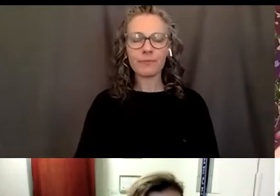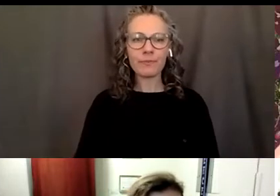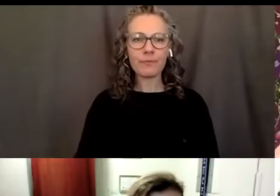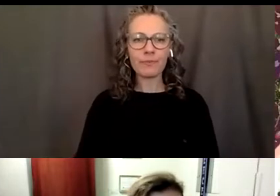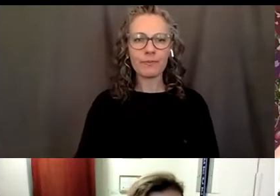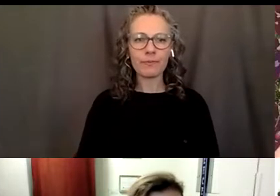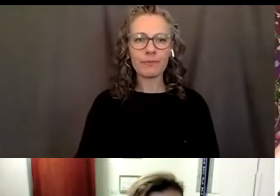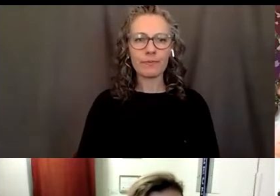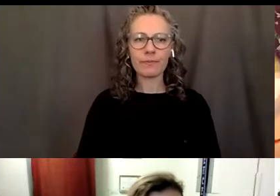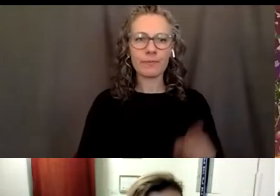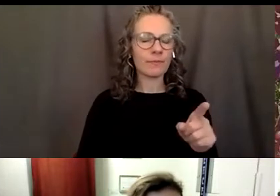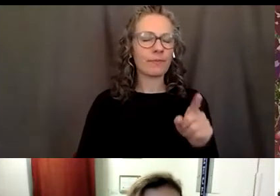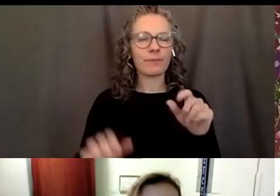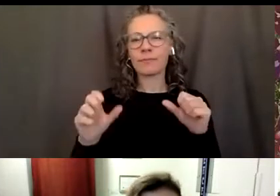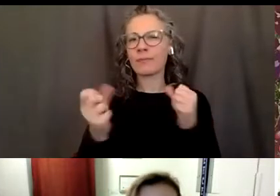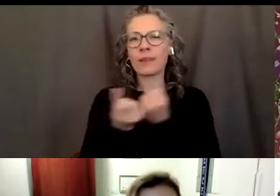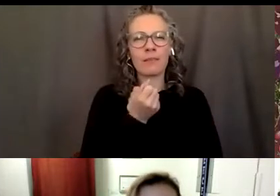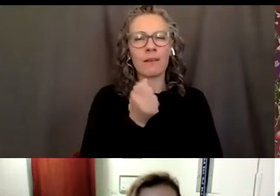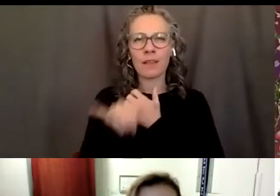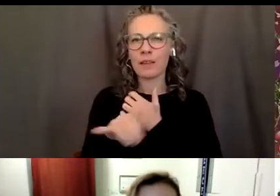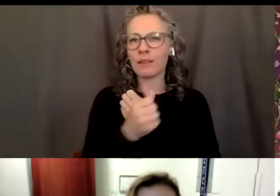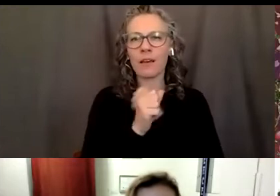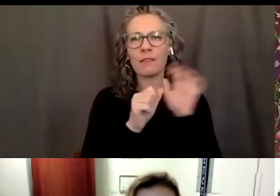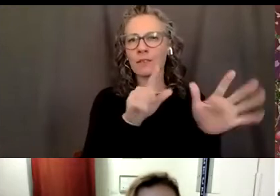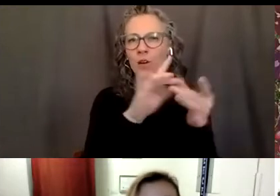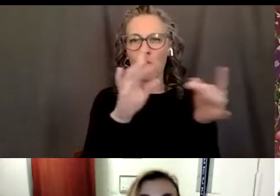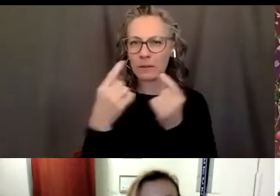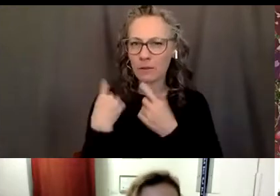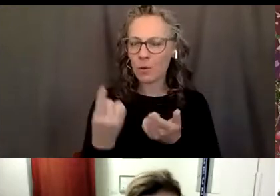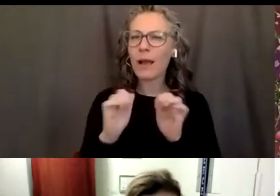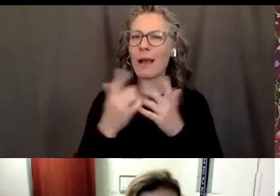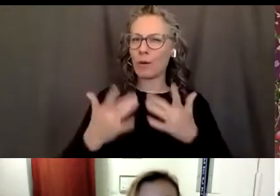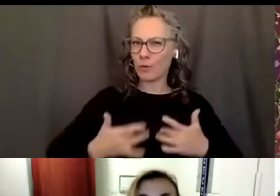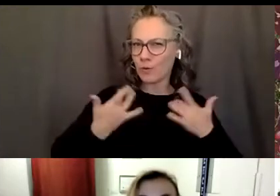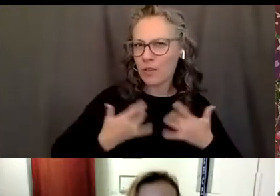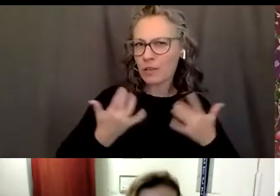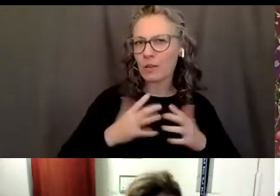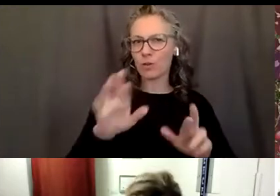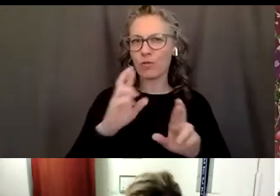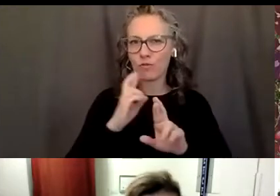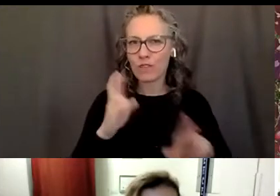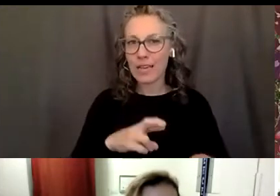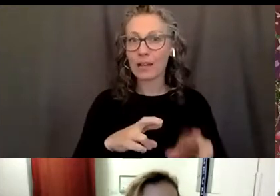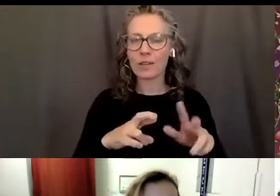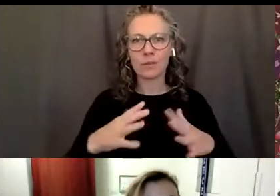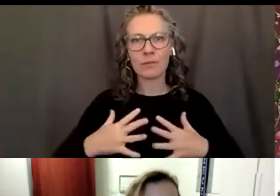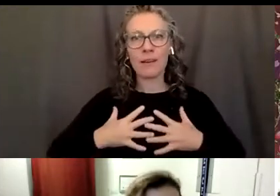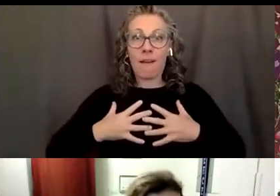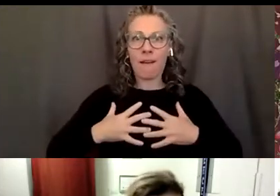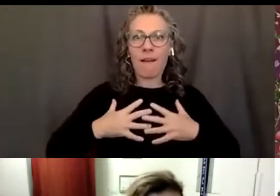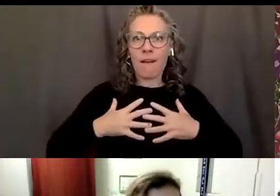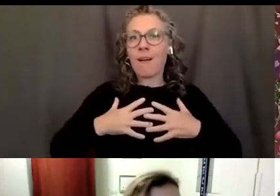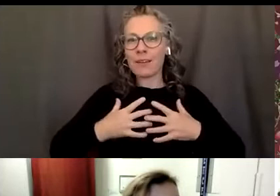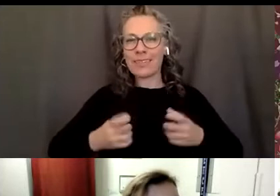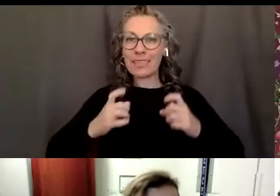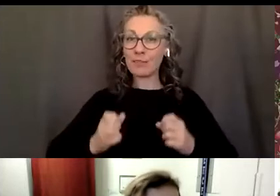I love what's been said already. Yeah, it's like, how does it make you feel? What is that visceral reaction? Does it light you up? Does it give you energy, or